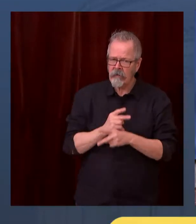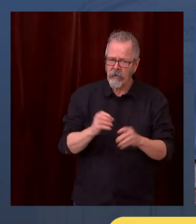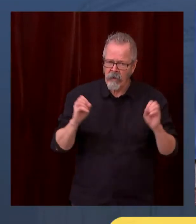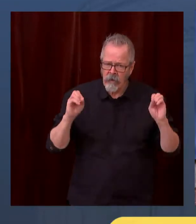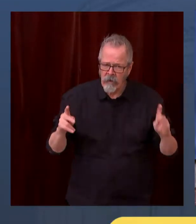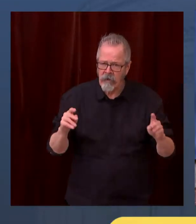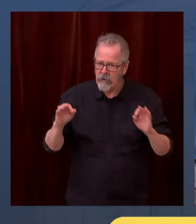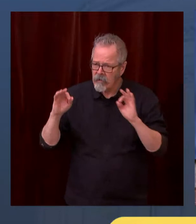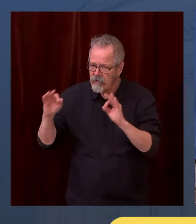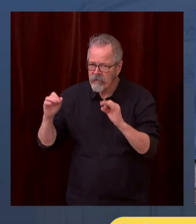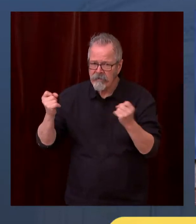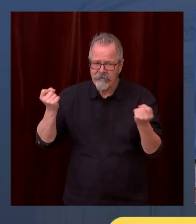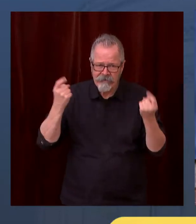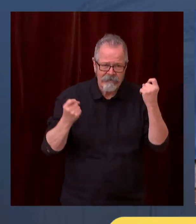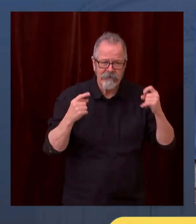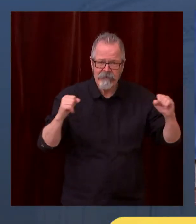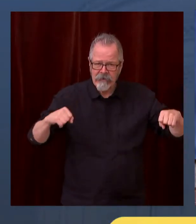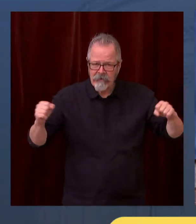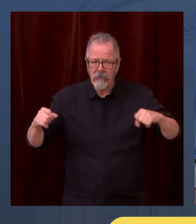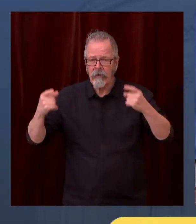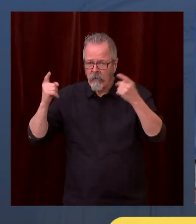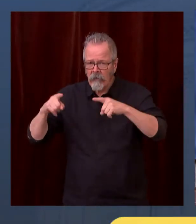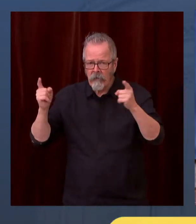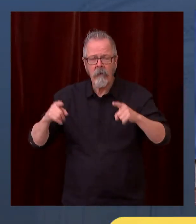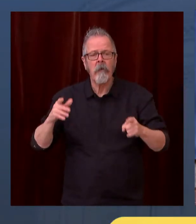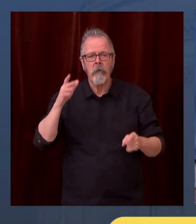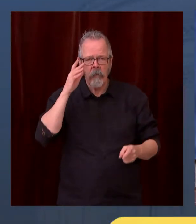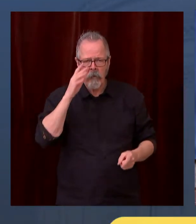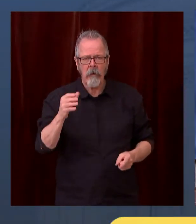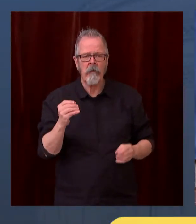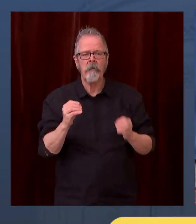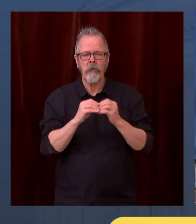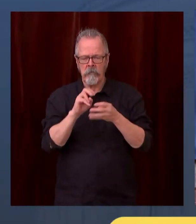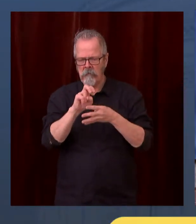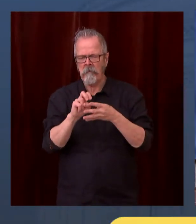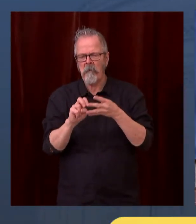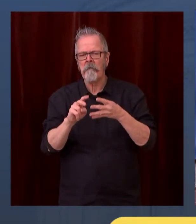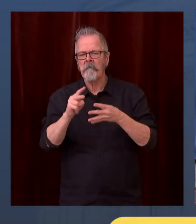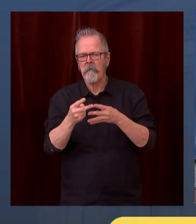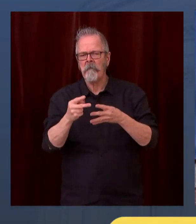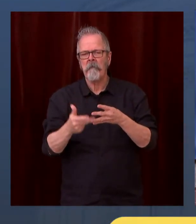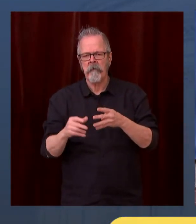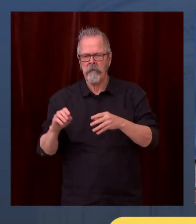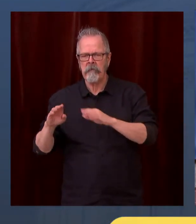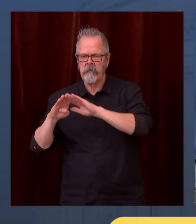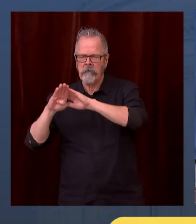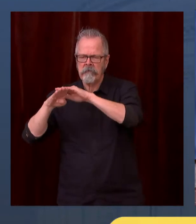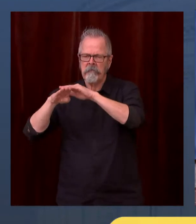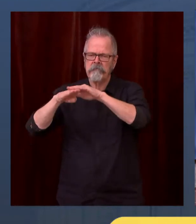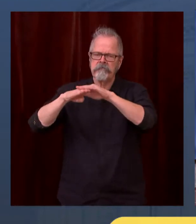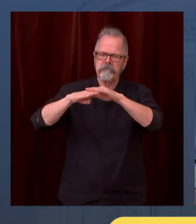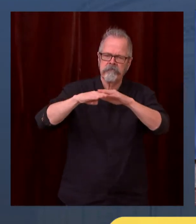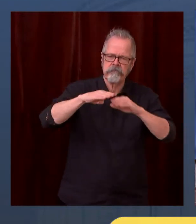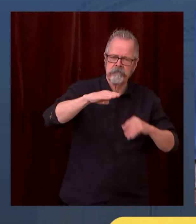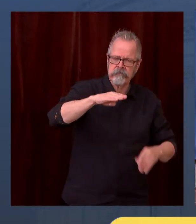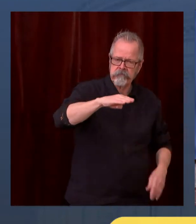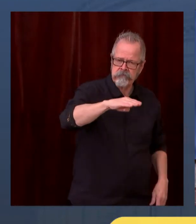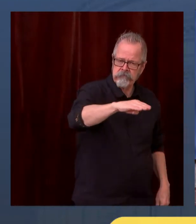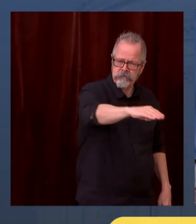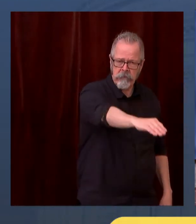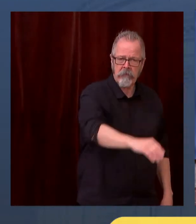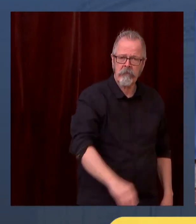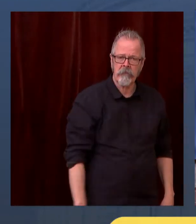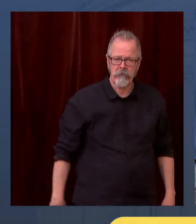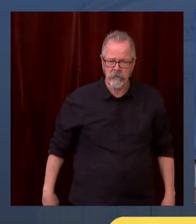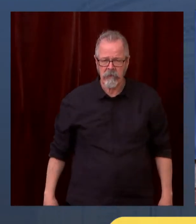possible, to reopen. So no, I think this is as fair as humans can design. I know there's criticism